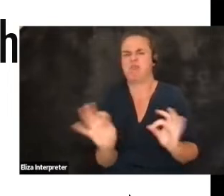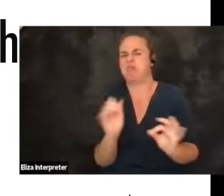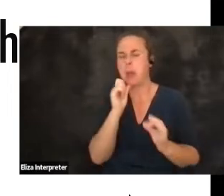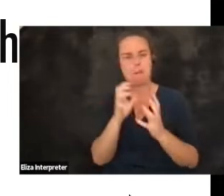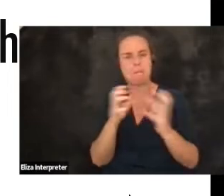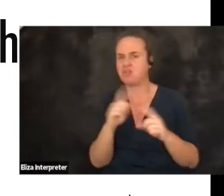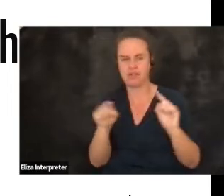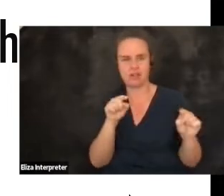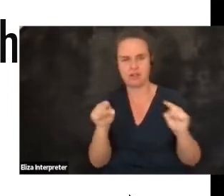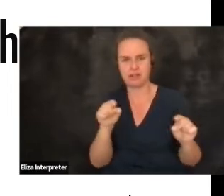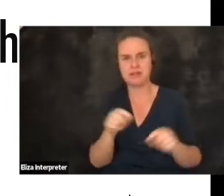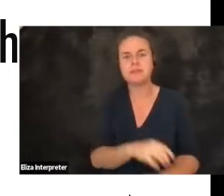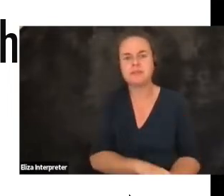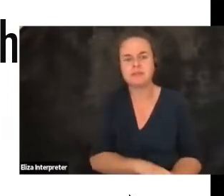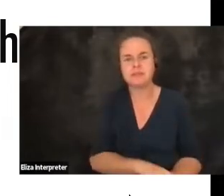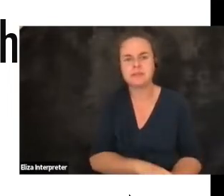So about halfway there.